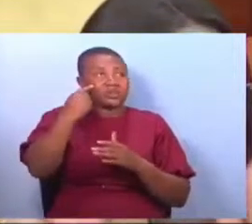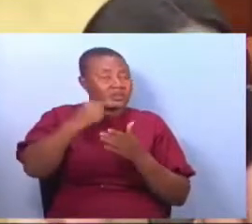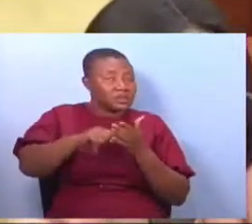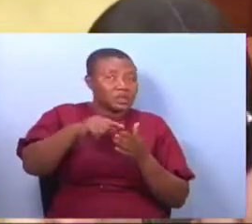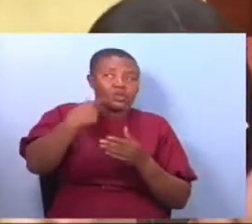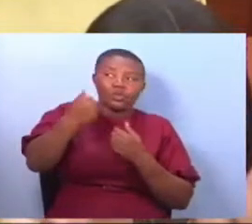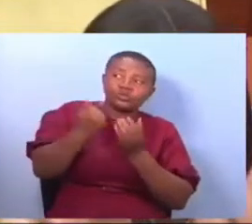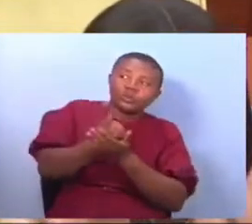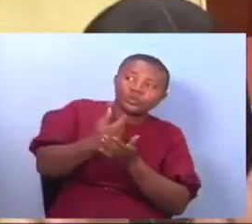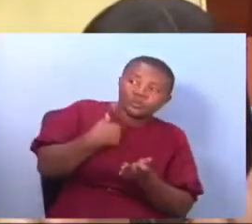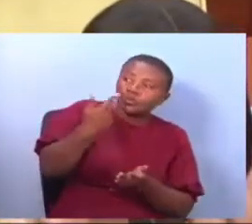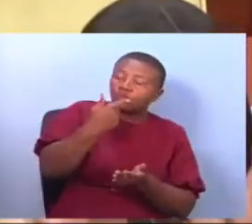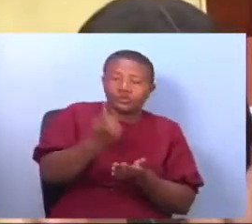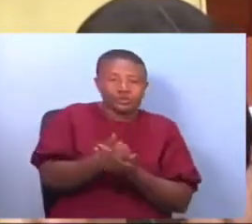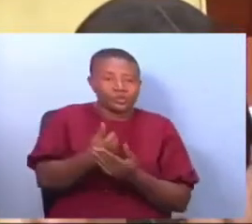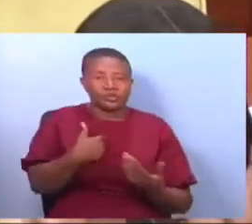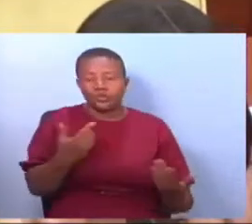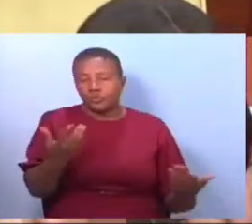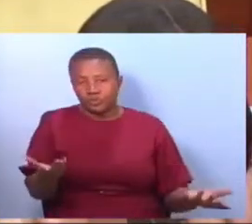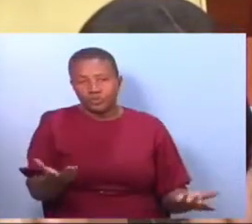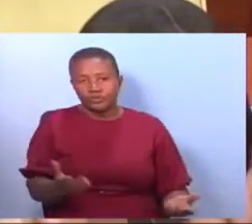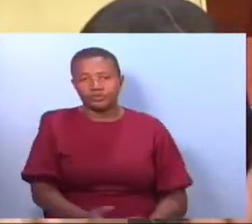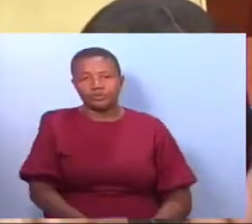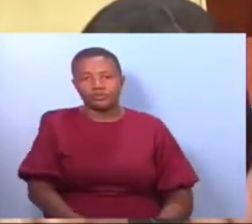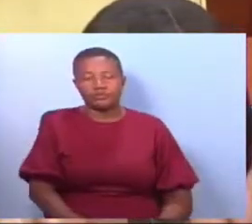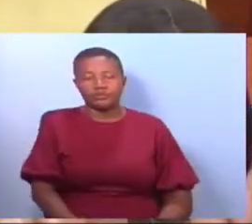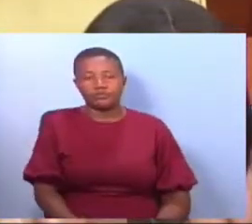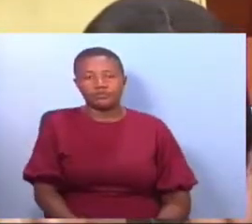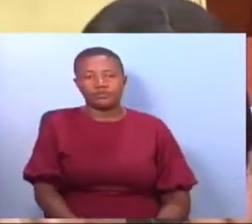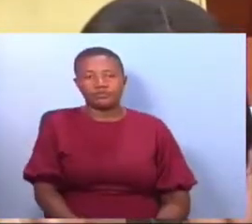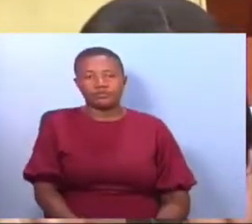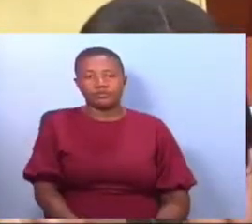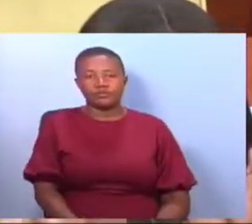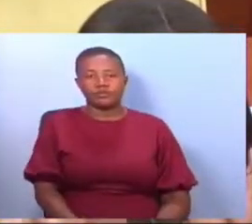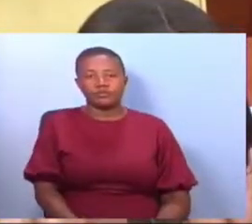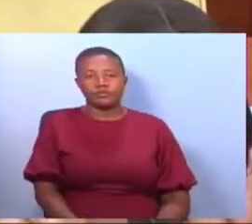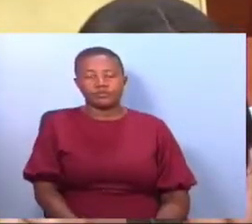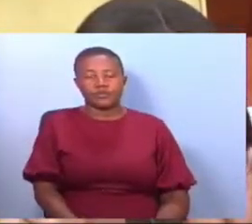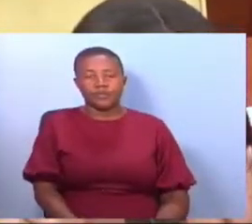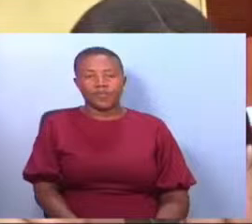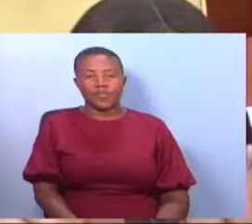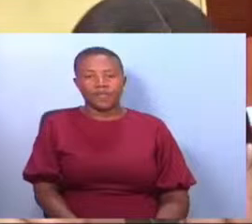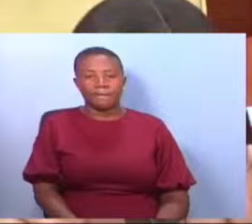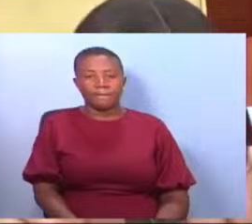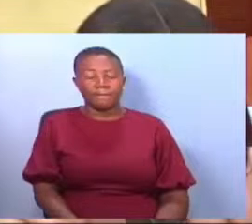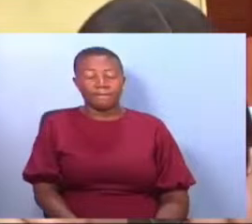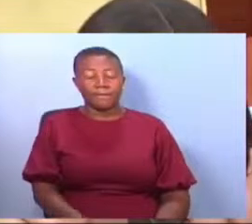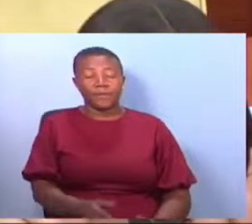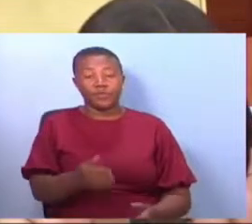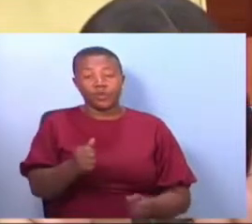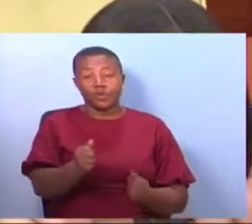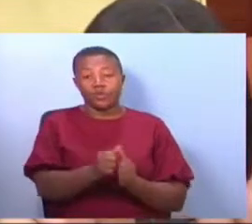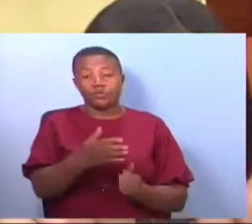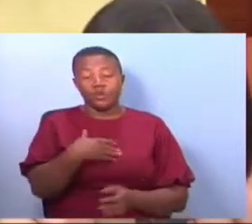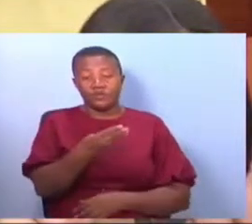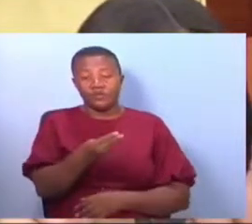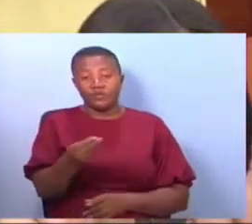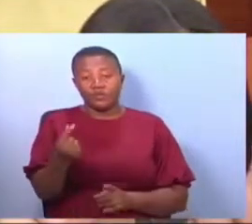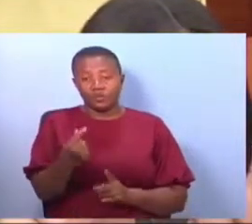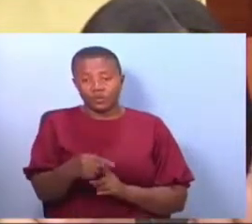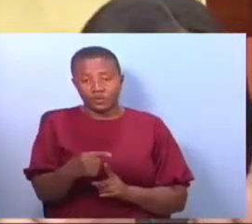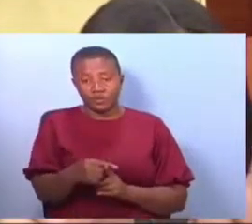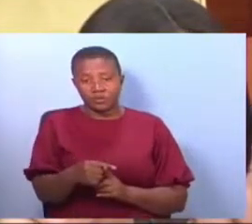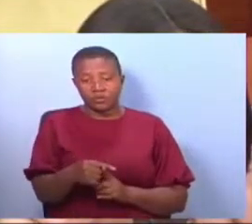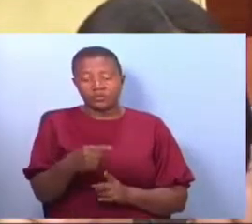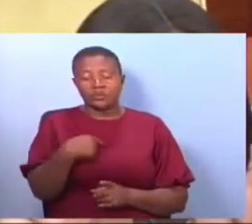instead of looking at the pre-effect of a lot of the things that we've been talking about in this country. With these few words, I wish once again